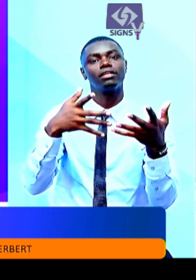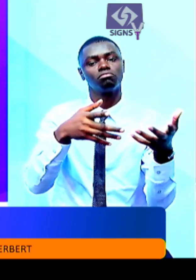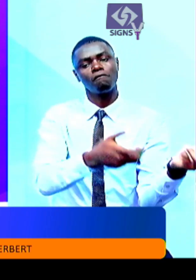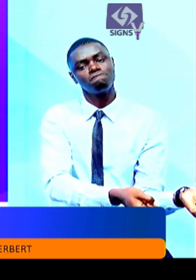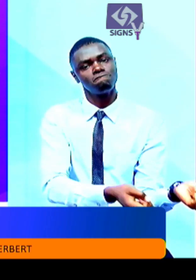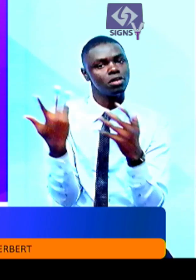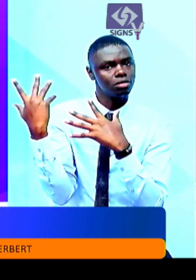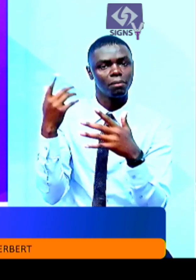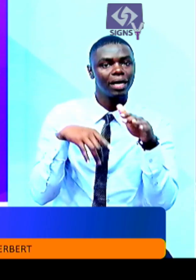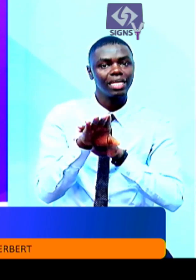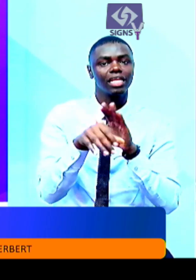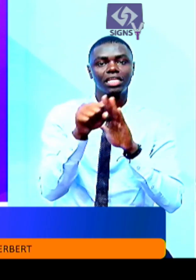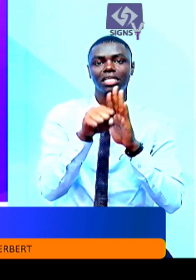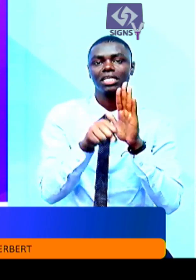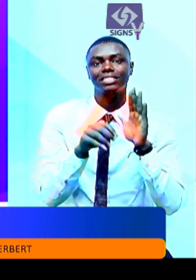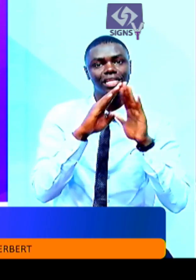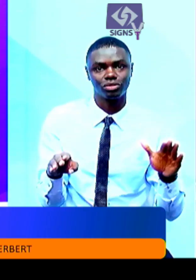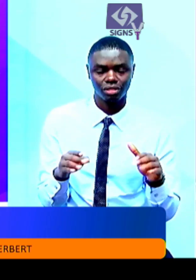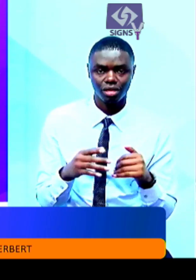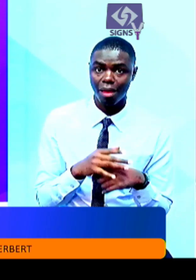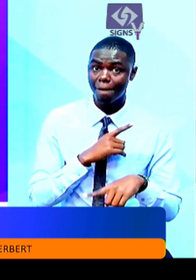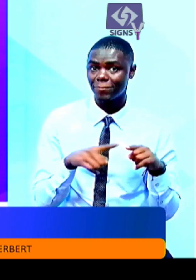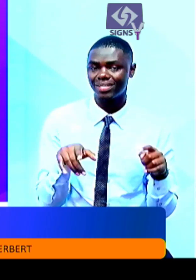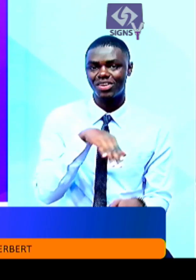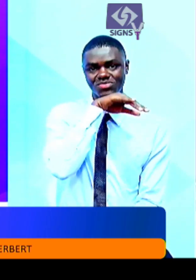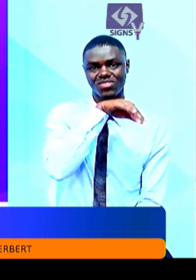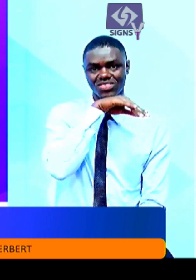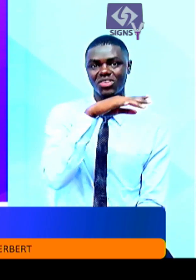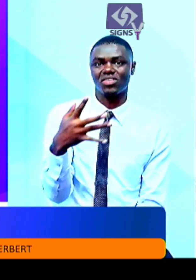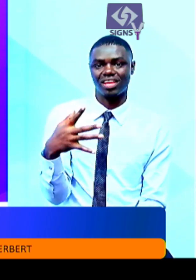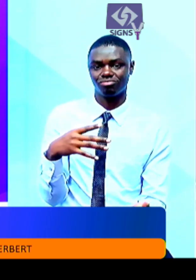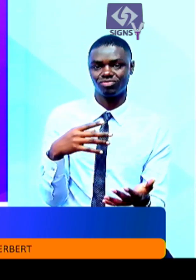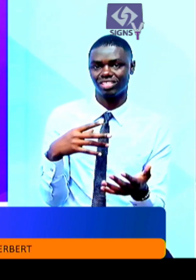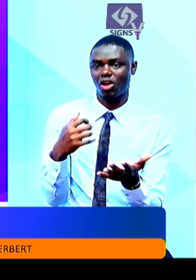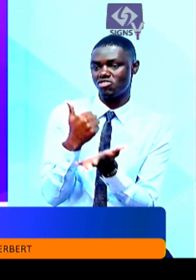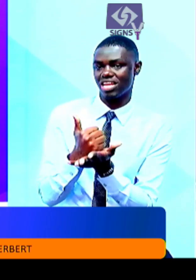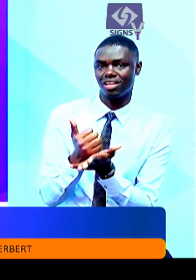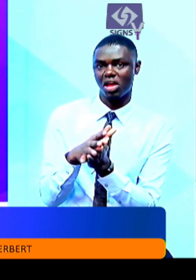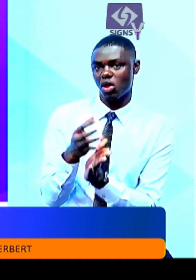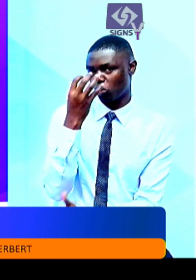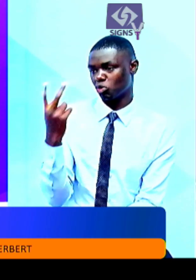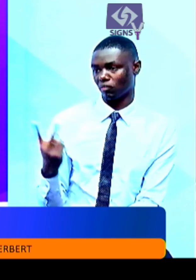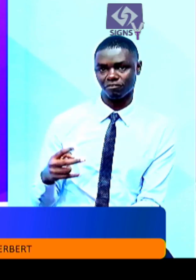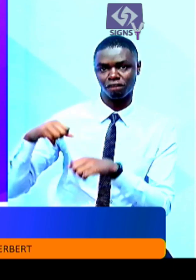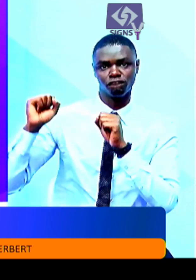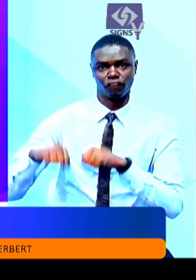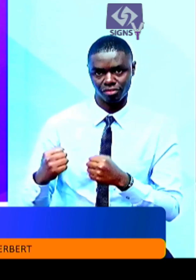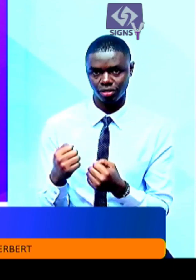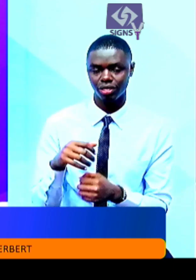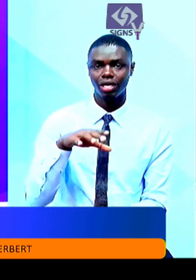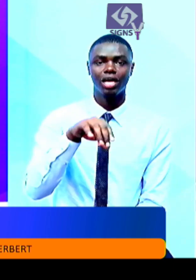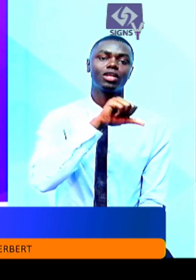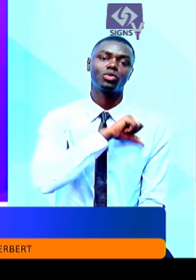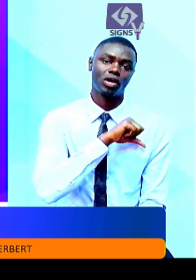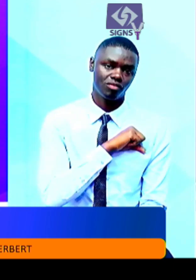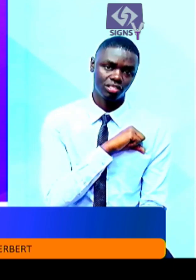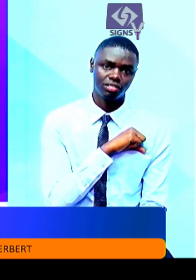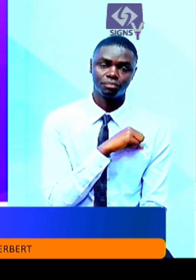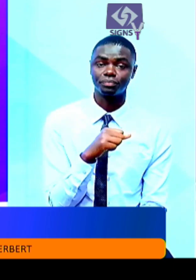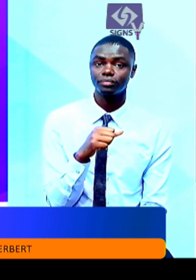by entering State House. State House, yes. But then Raila cut a deal with Ruto. So he took advantage. Yeah. In Spanish, we